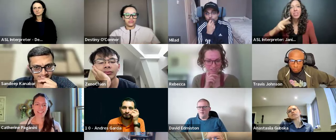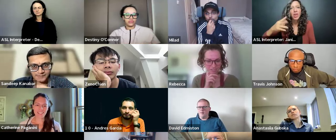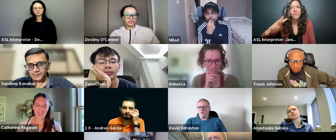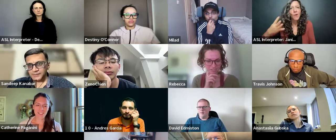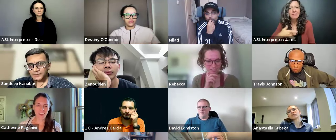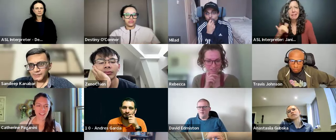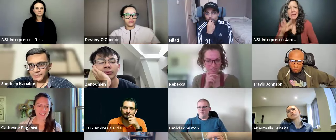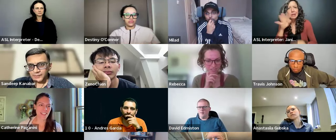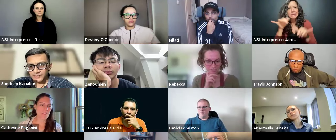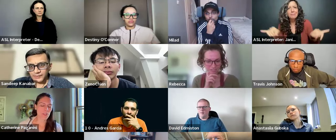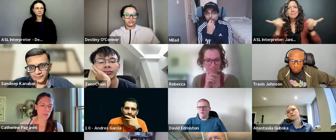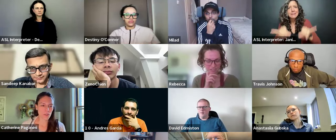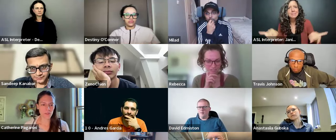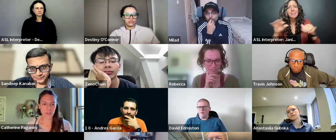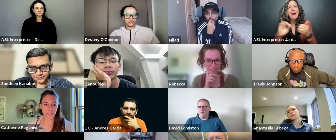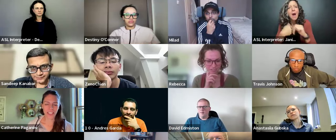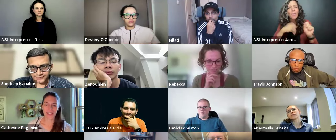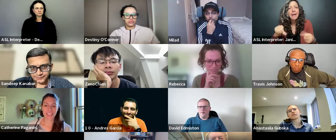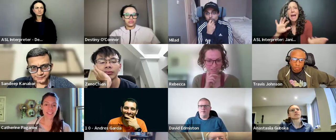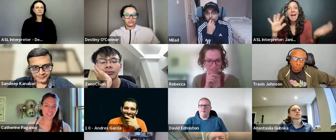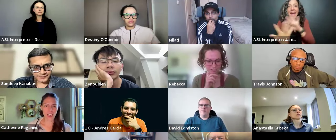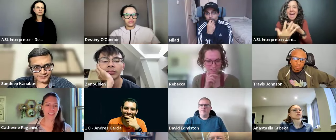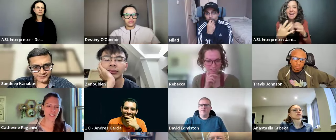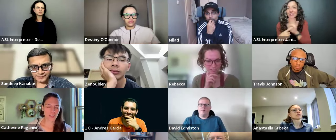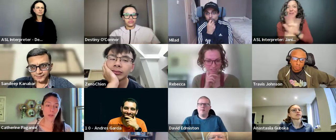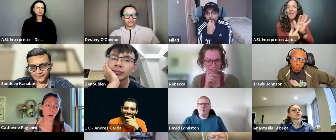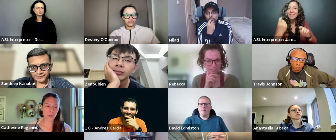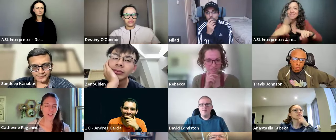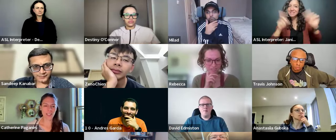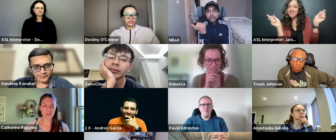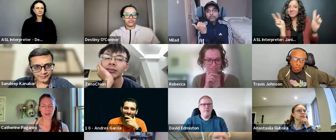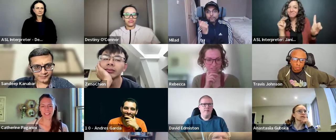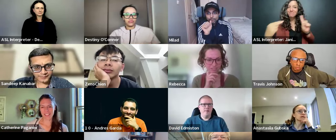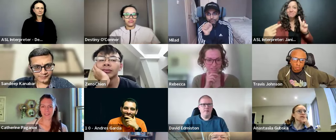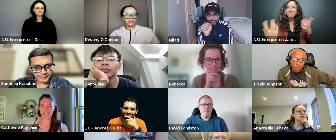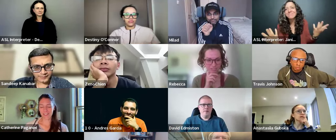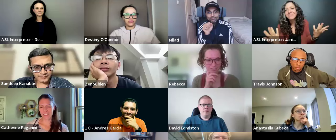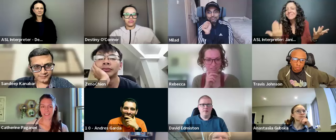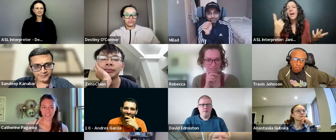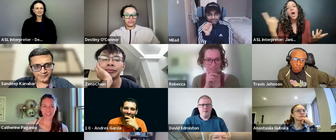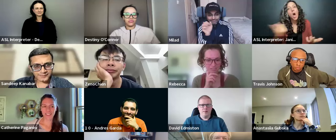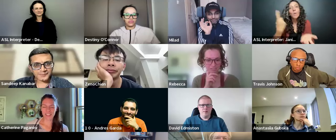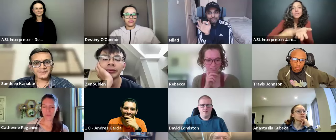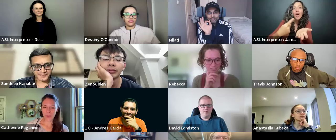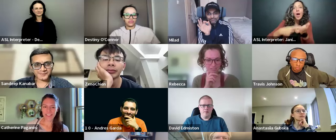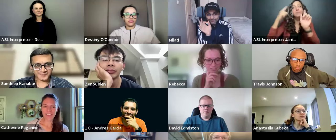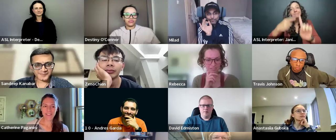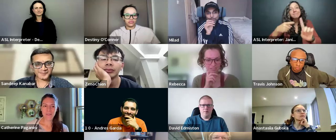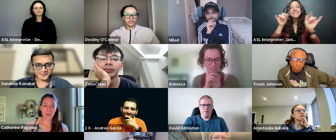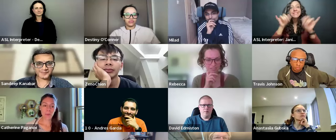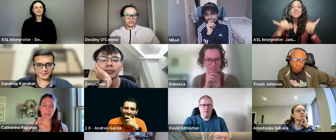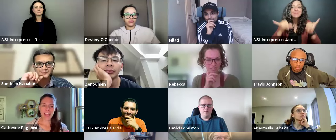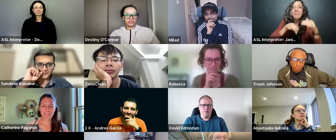this thing so it's not the same story over and over again? That's a little challenging because we were always talking about accessibility for deaf and hard of hearing. At some